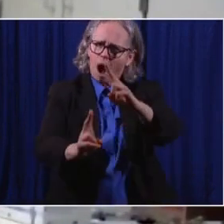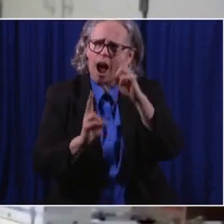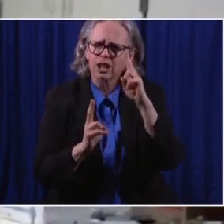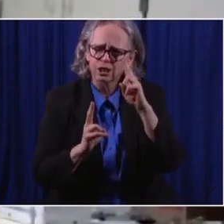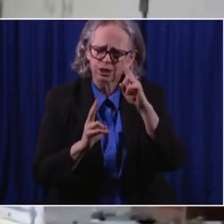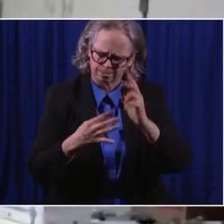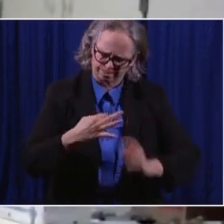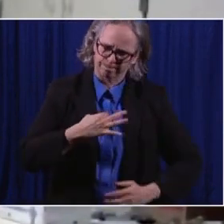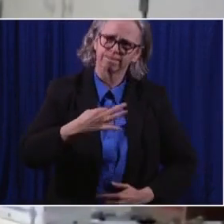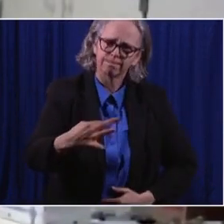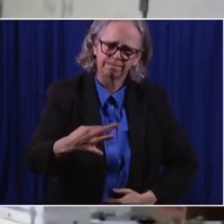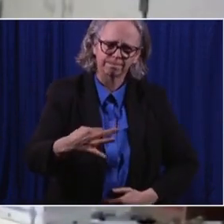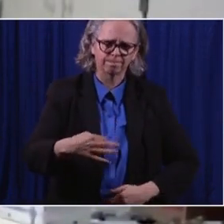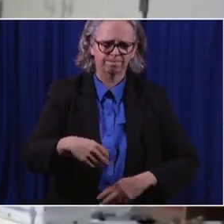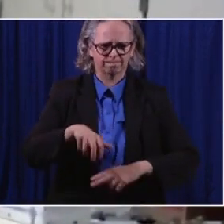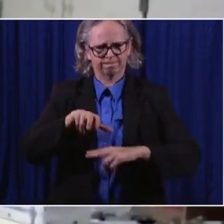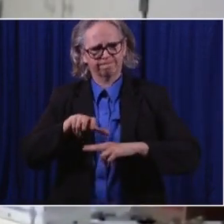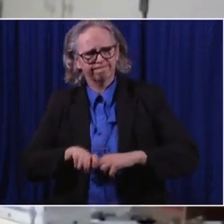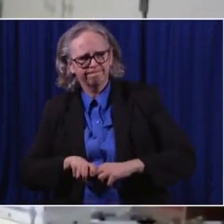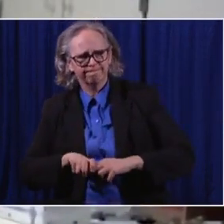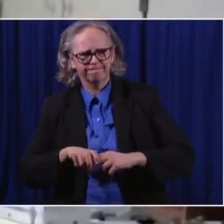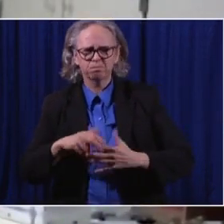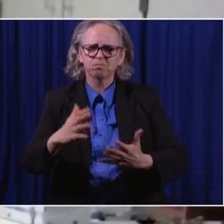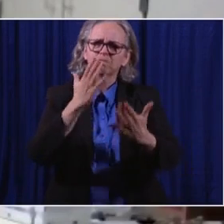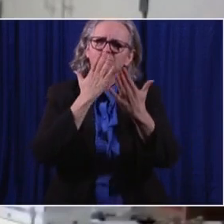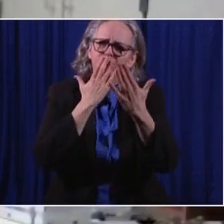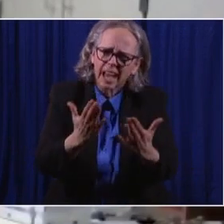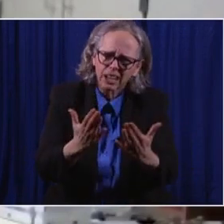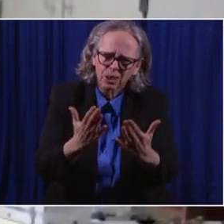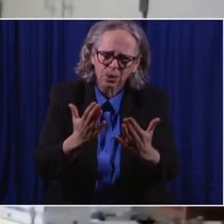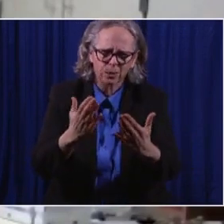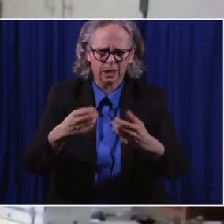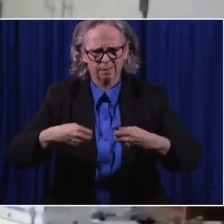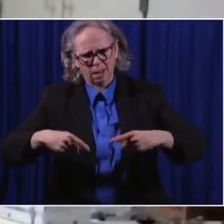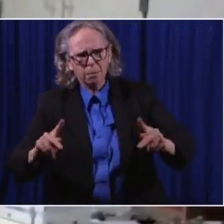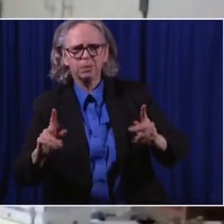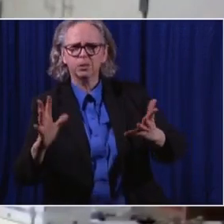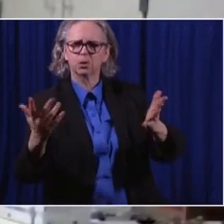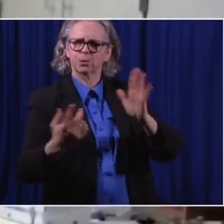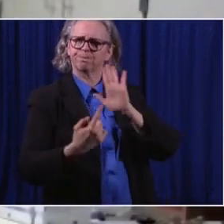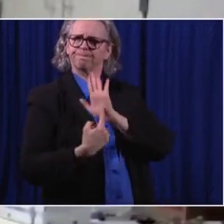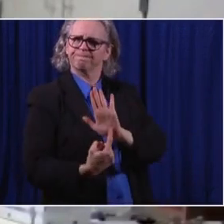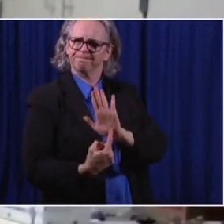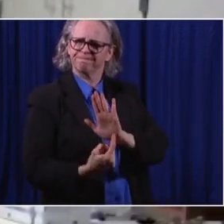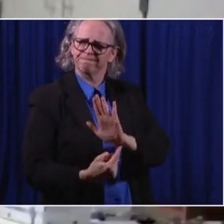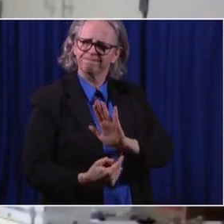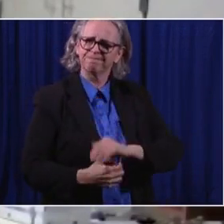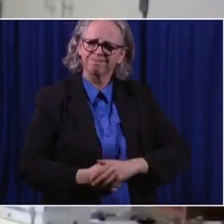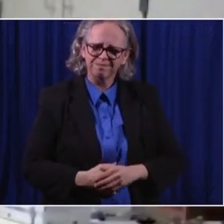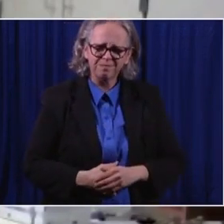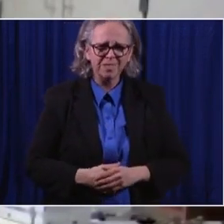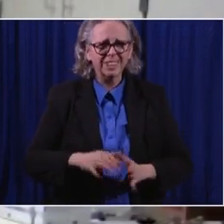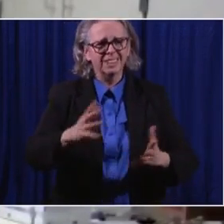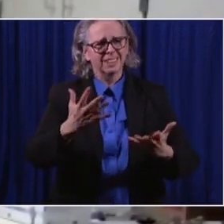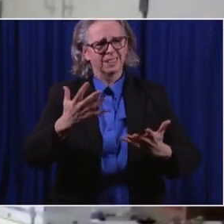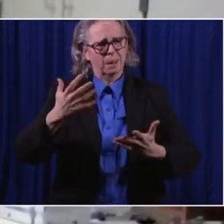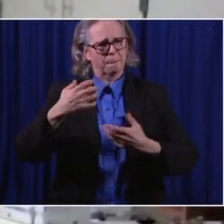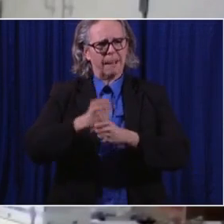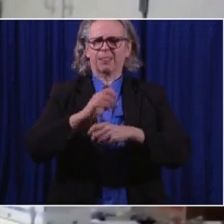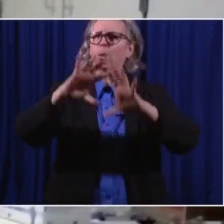privilege, and I feel grateful to have this opportunity, to make the world a better place right